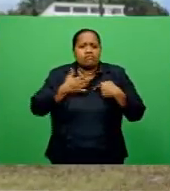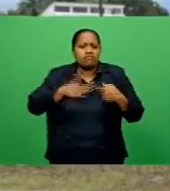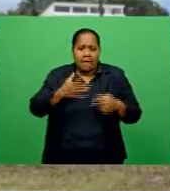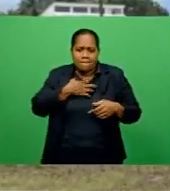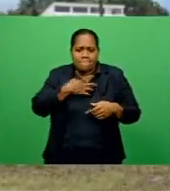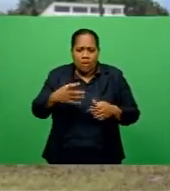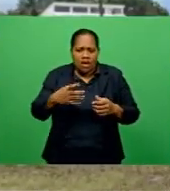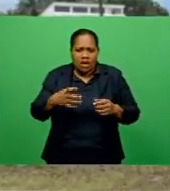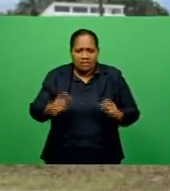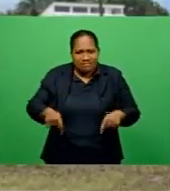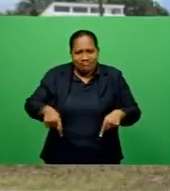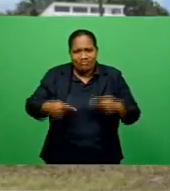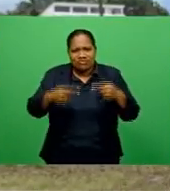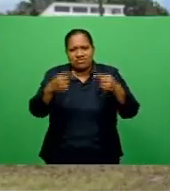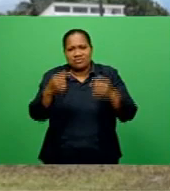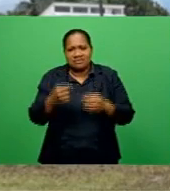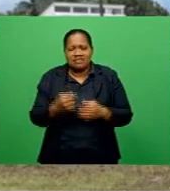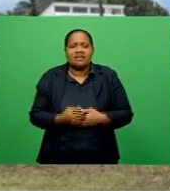seasons,